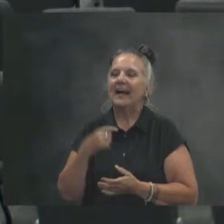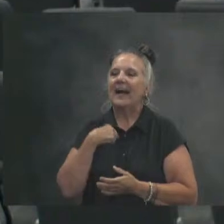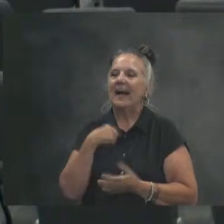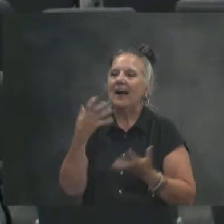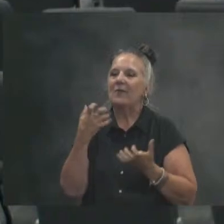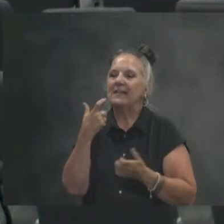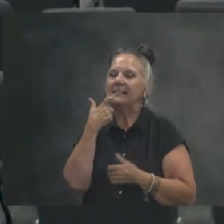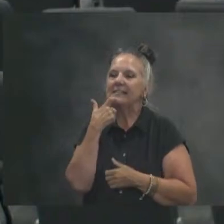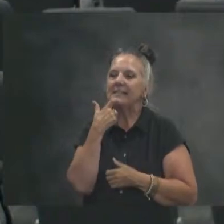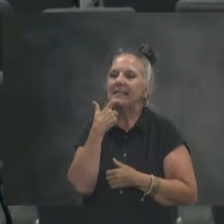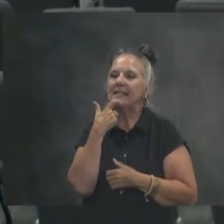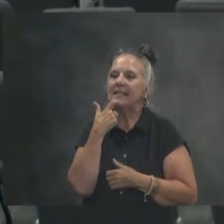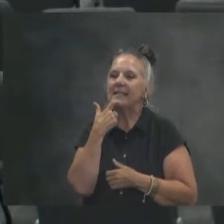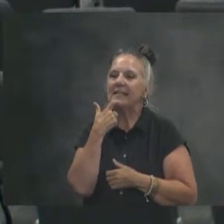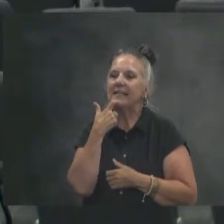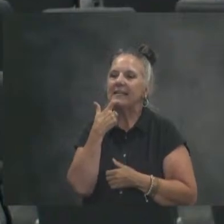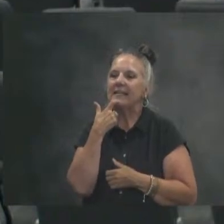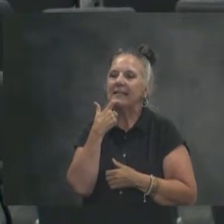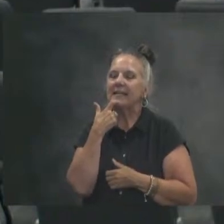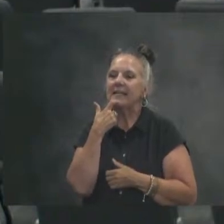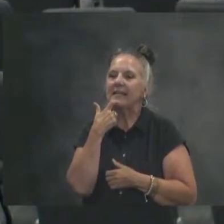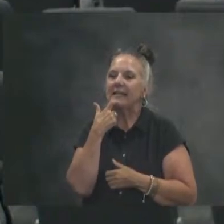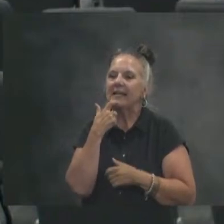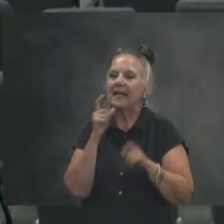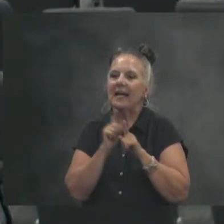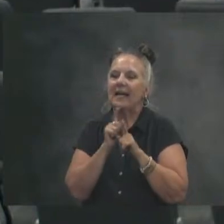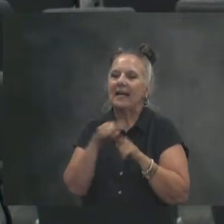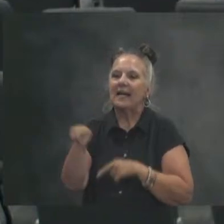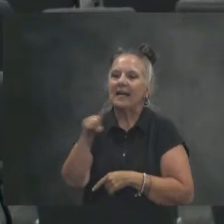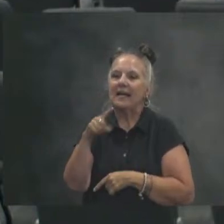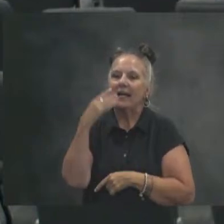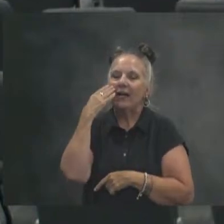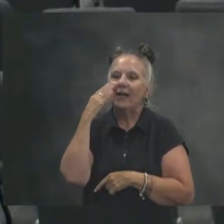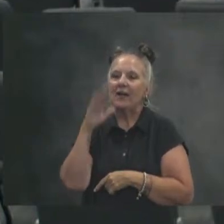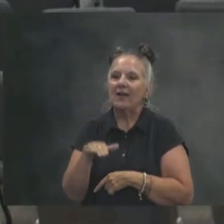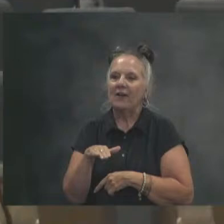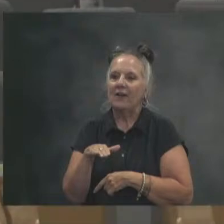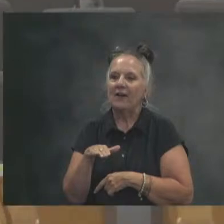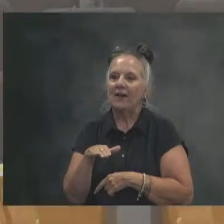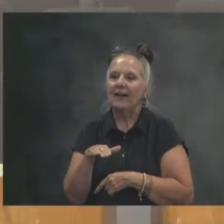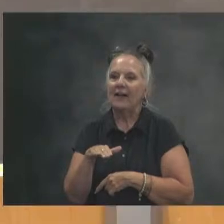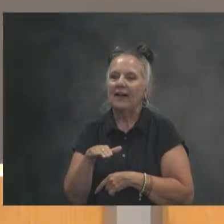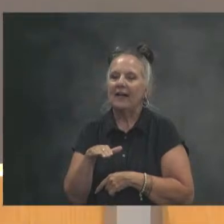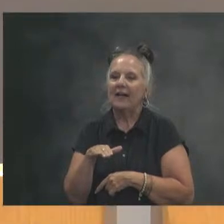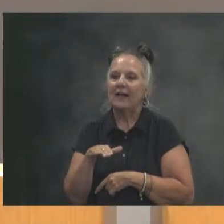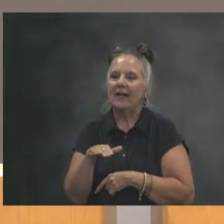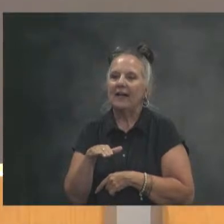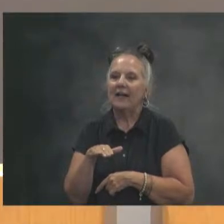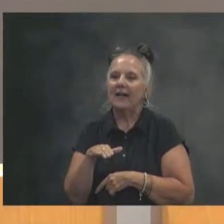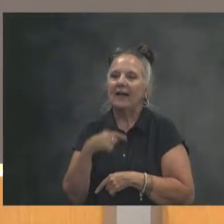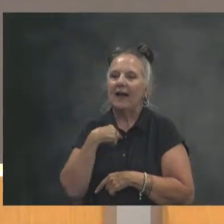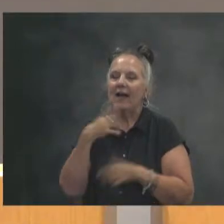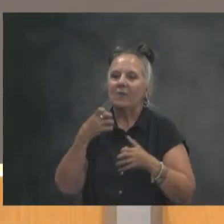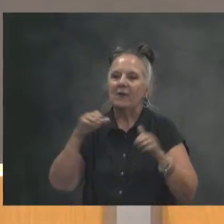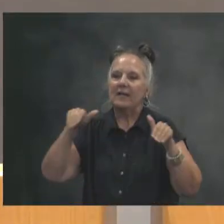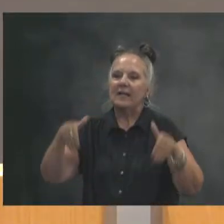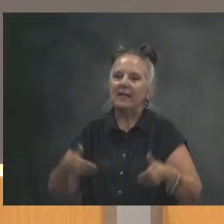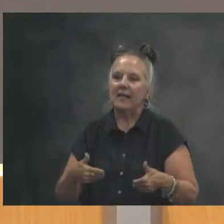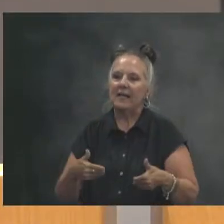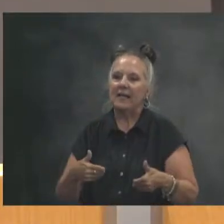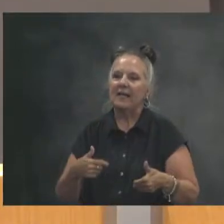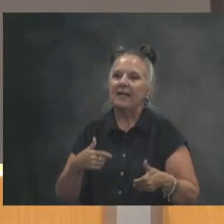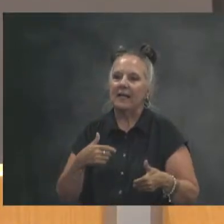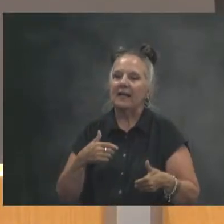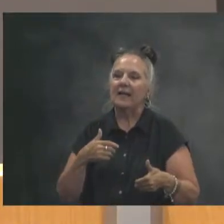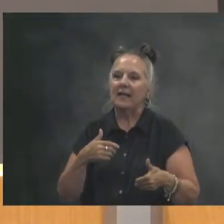say that as you all have noticed, I'm not Graham Snyder, and I wanted to take a moment to introduce myself. My name's Daphne